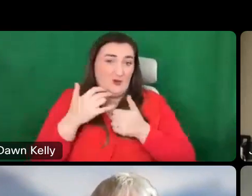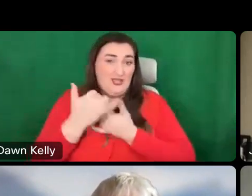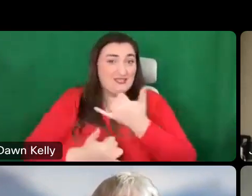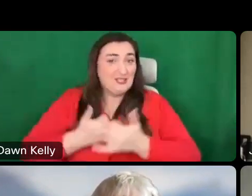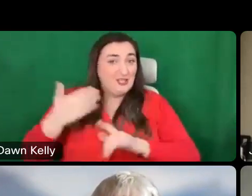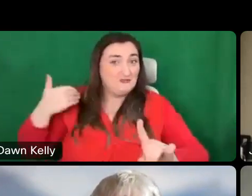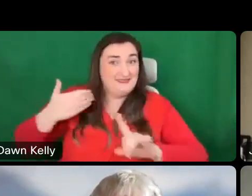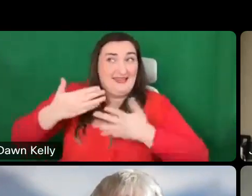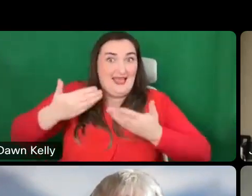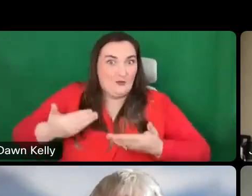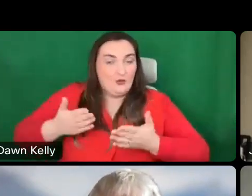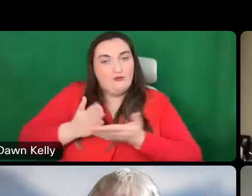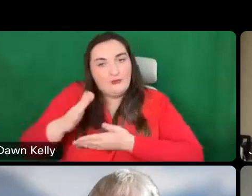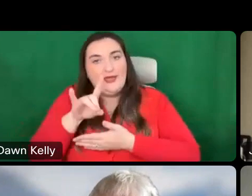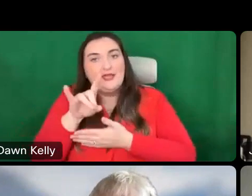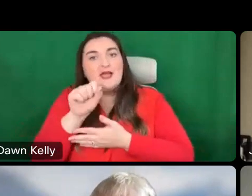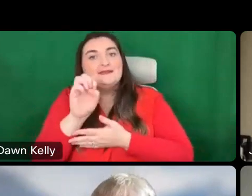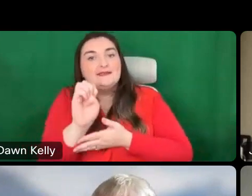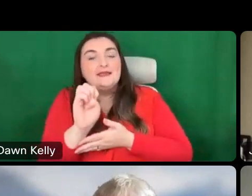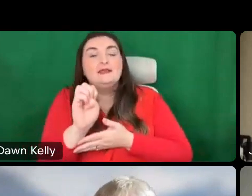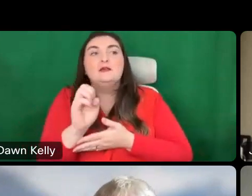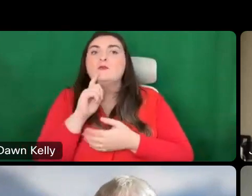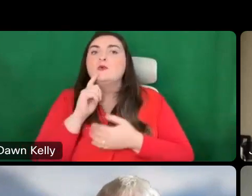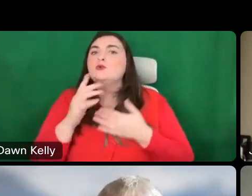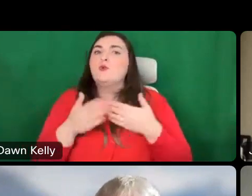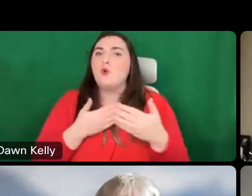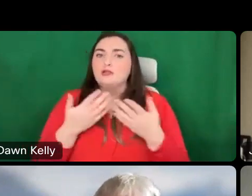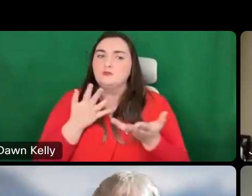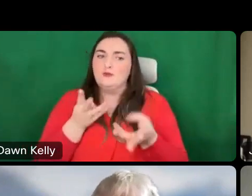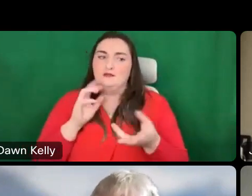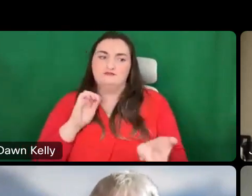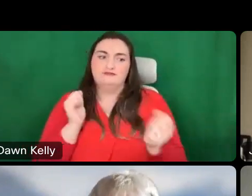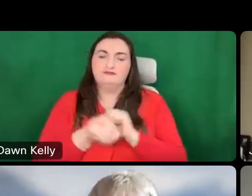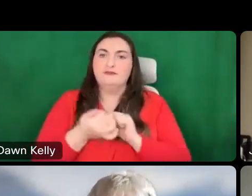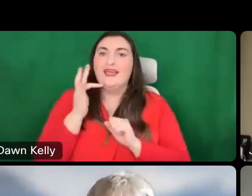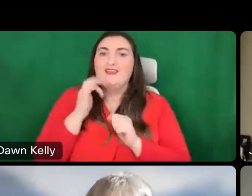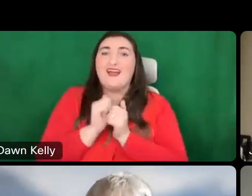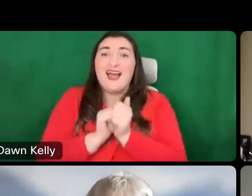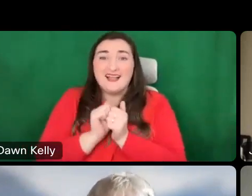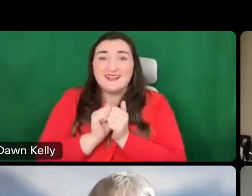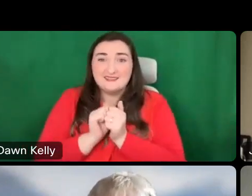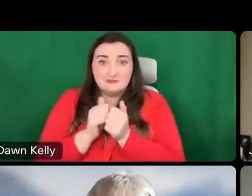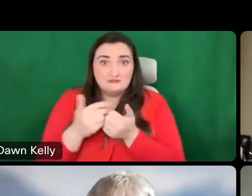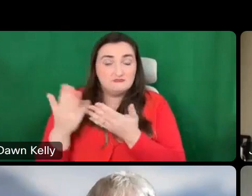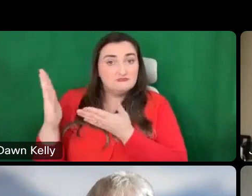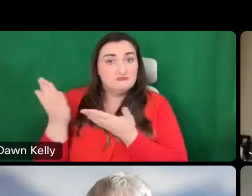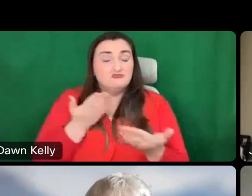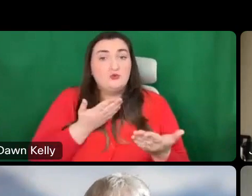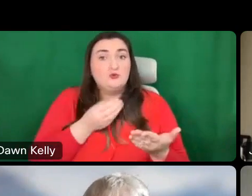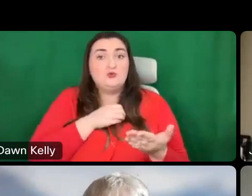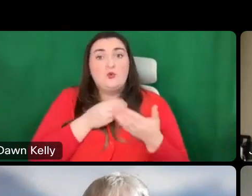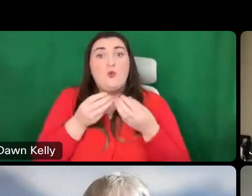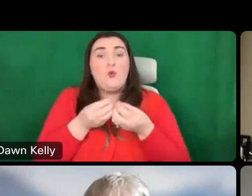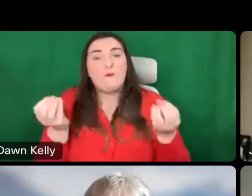know, now through the HSE. What's going to change when the Act comes into play, you know, to open disclosure,